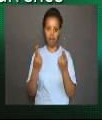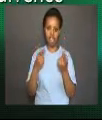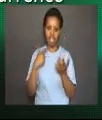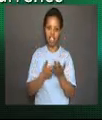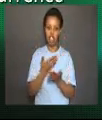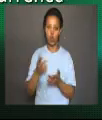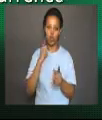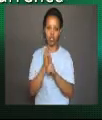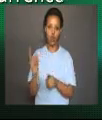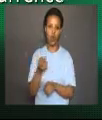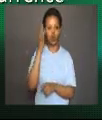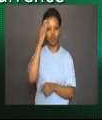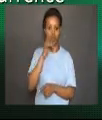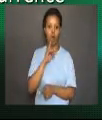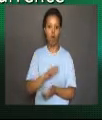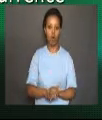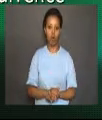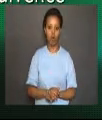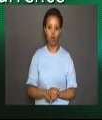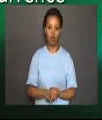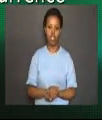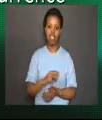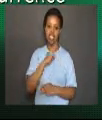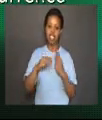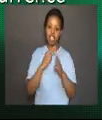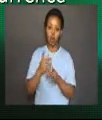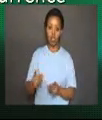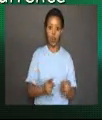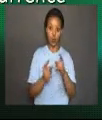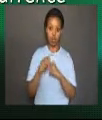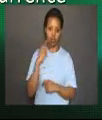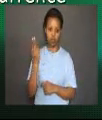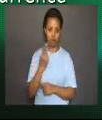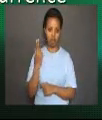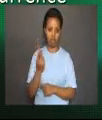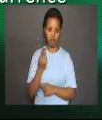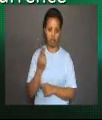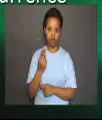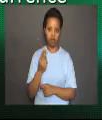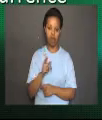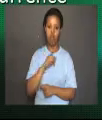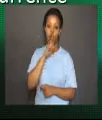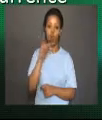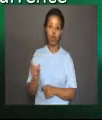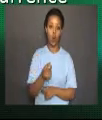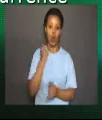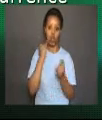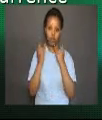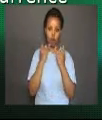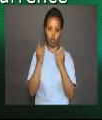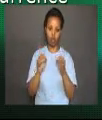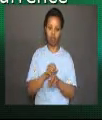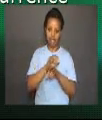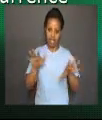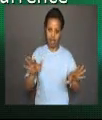made. By using scientific method, the true information is